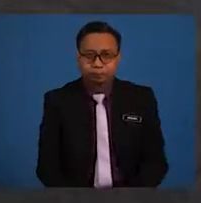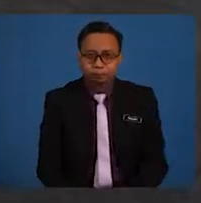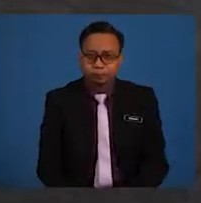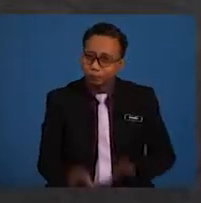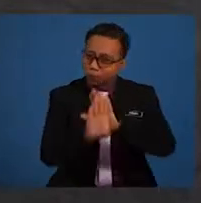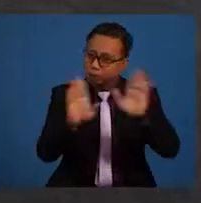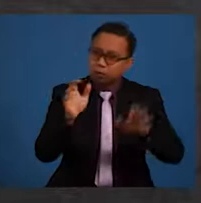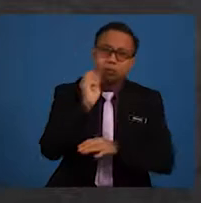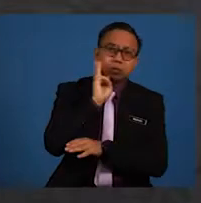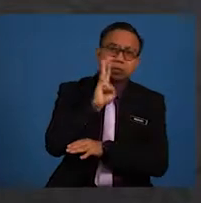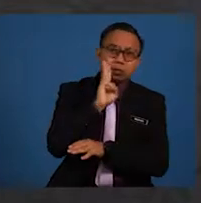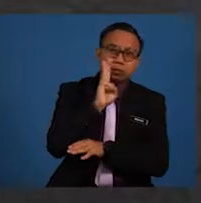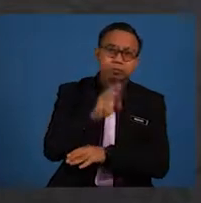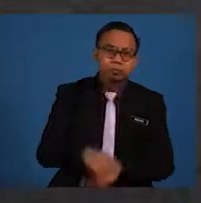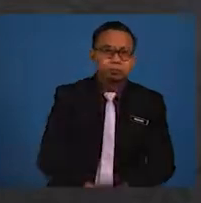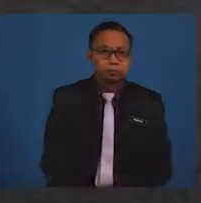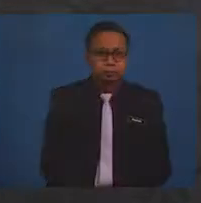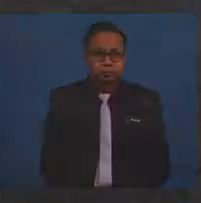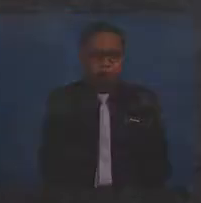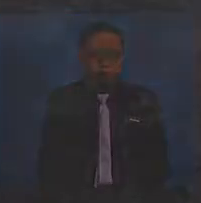Not the woman.